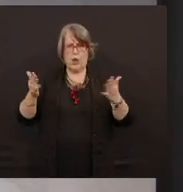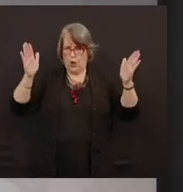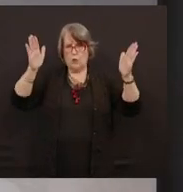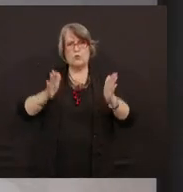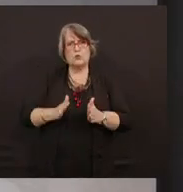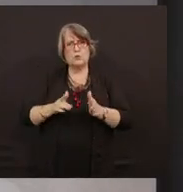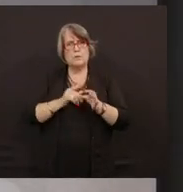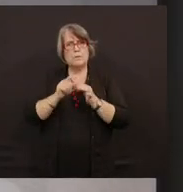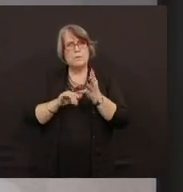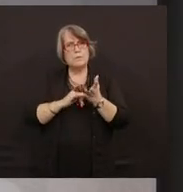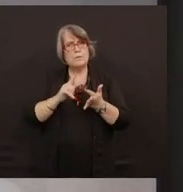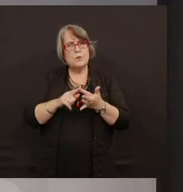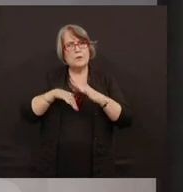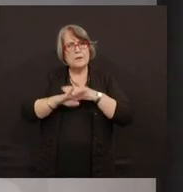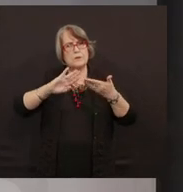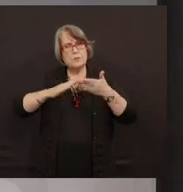reduce abuse. So,